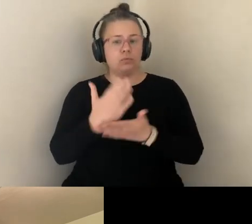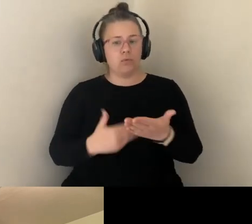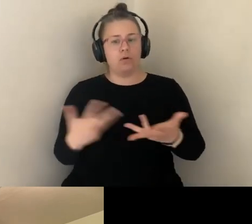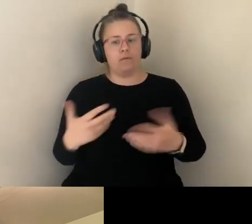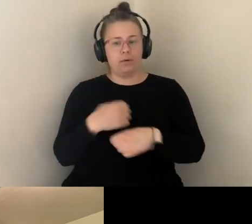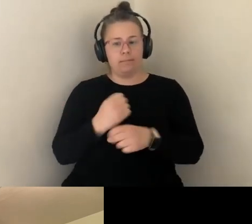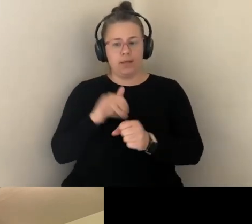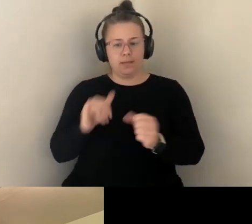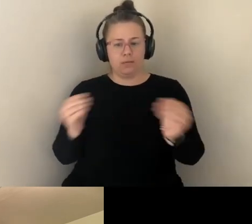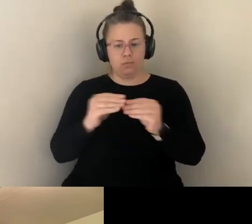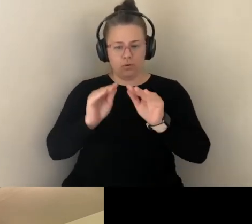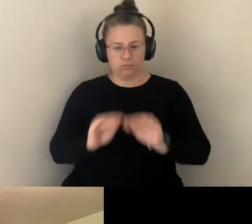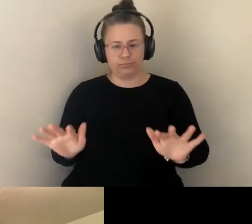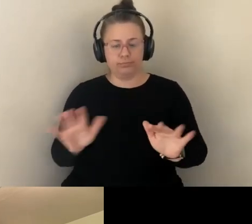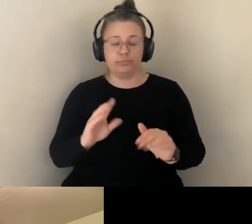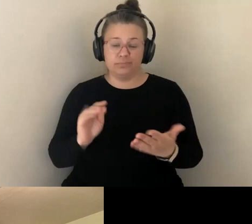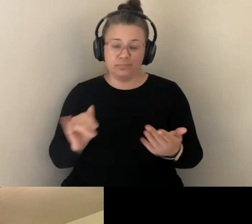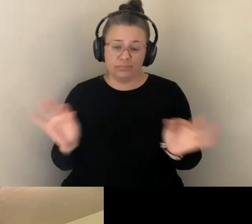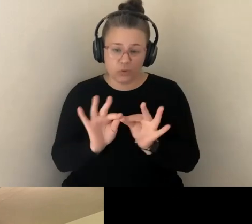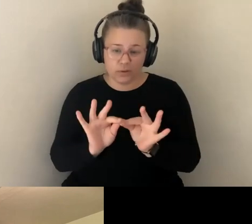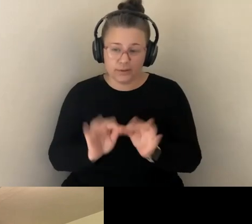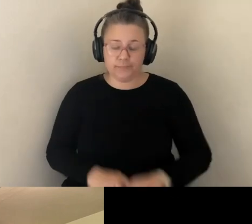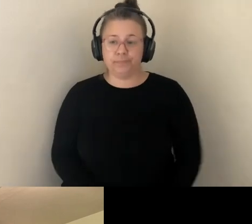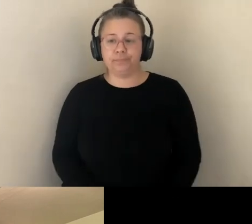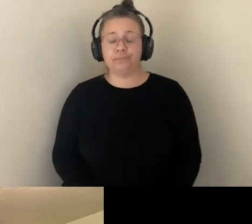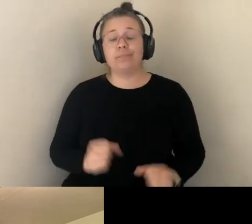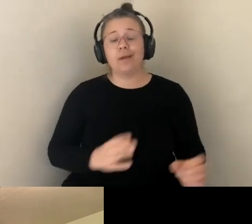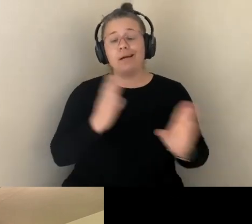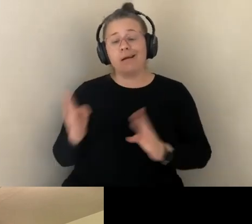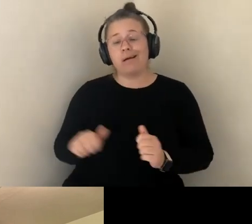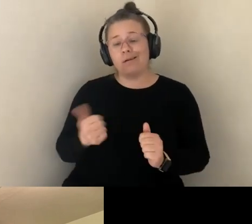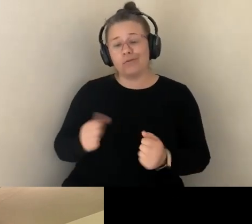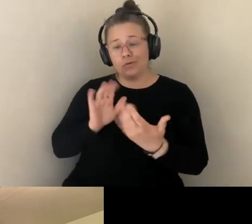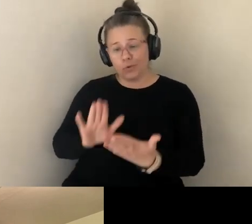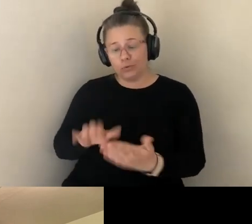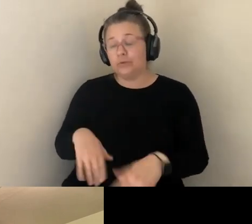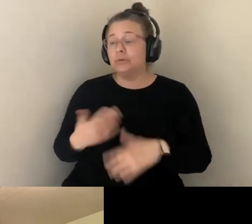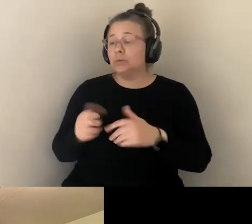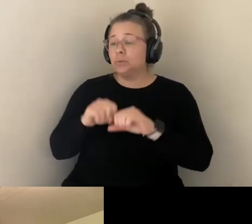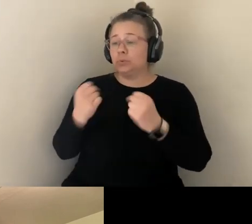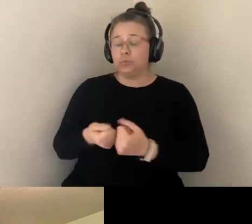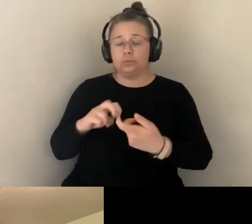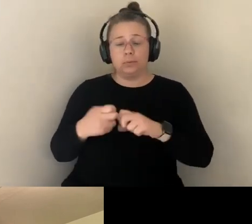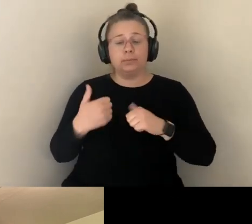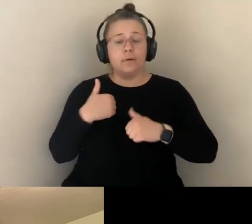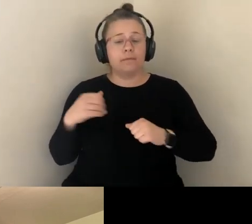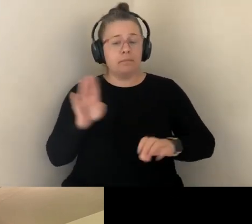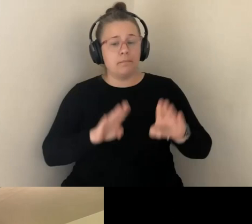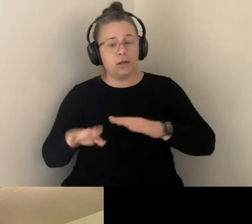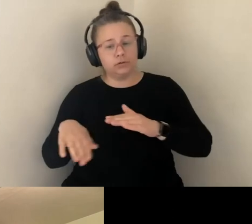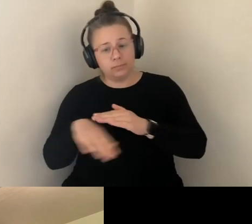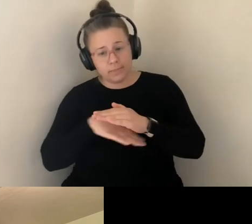eugenics, simply as the idea that social problems have both a biological basis and, to some degree, a potential biological